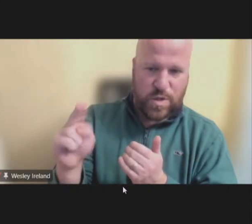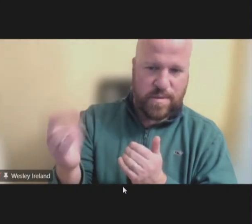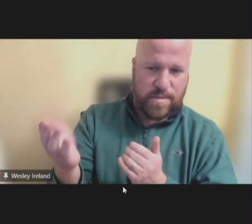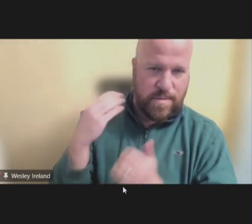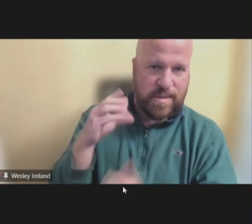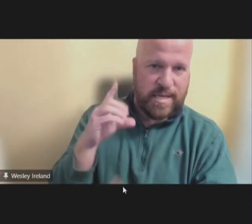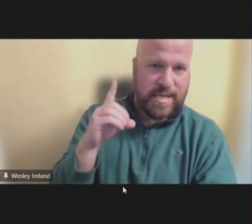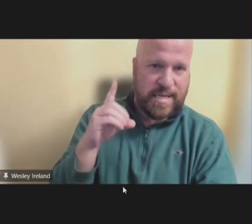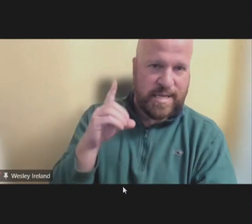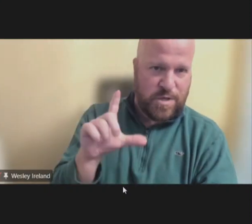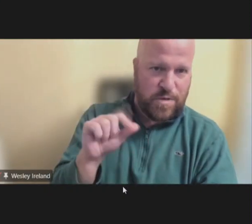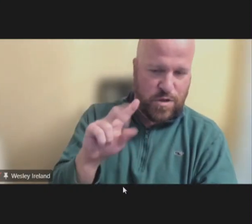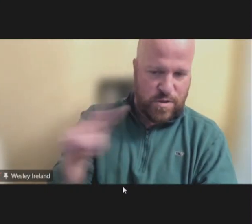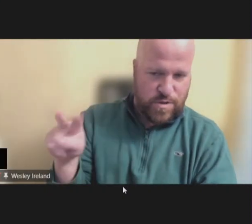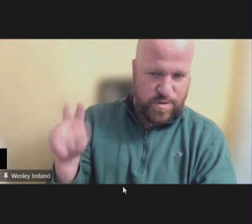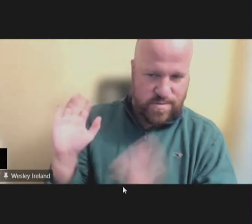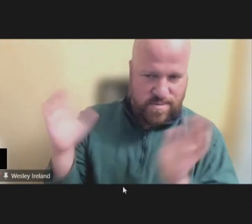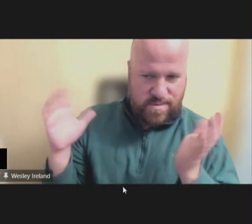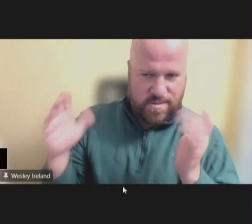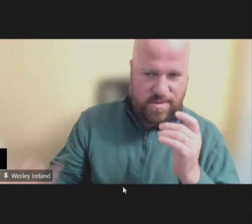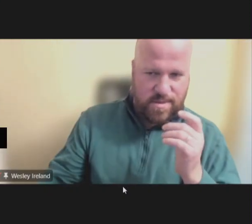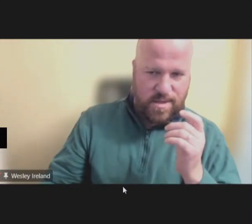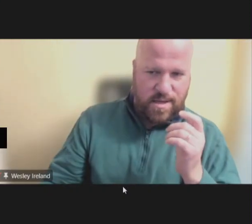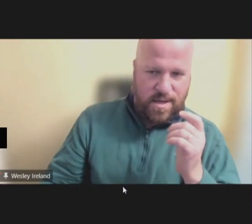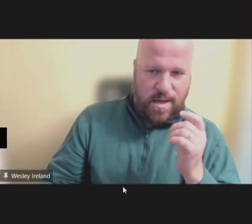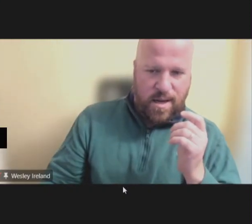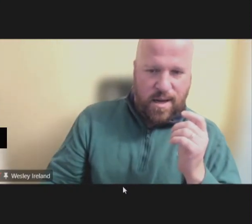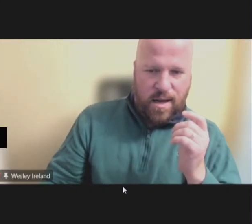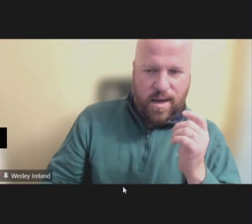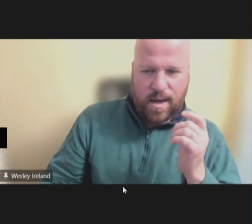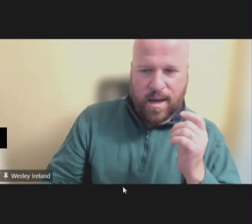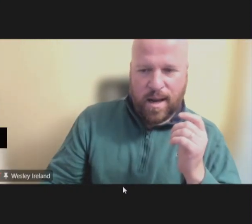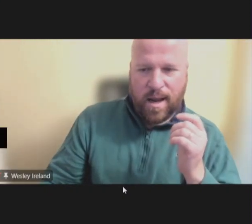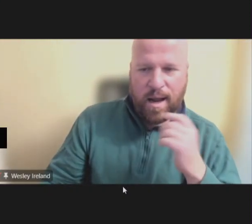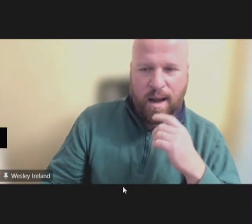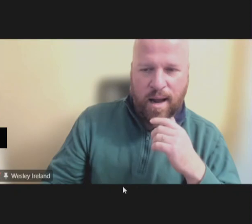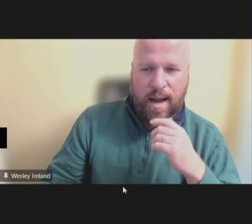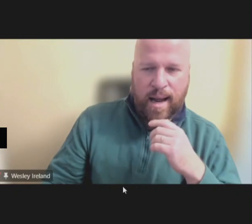by Mayor Wu in December of 2022.